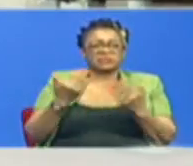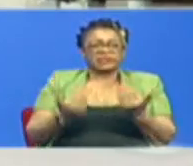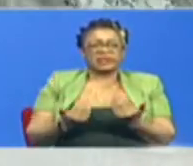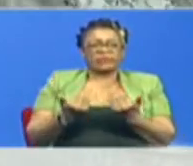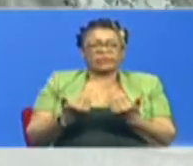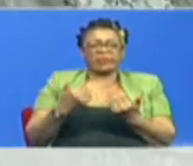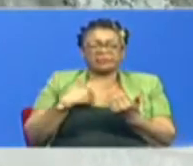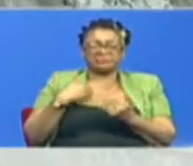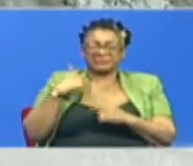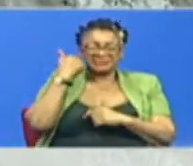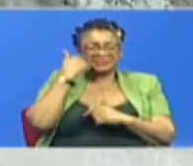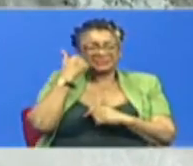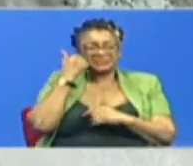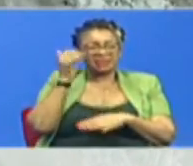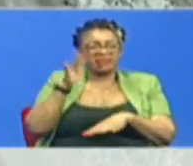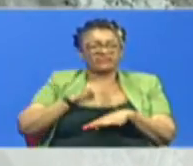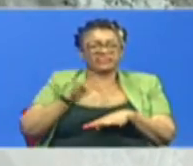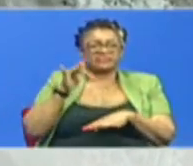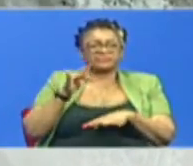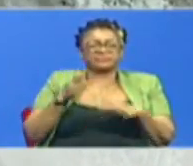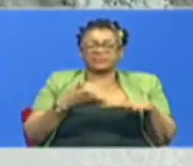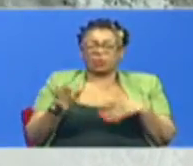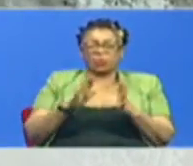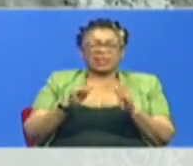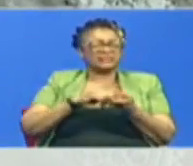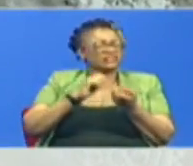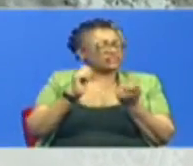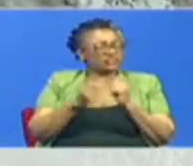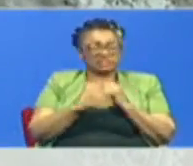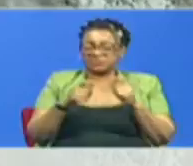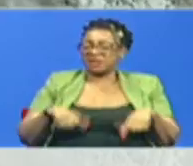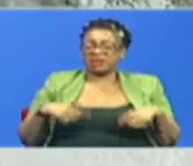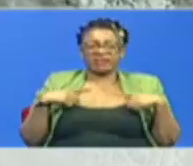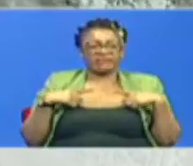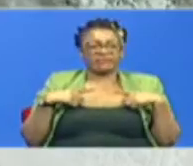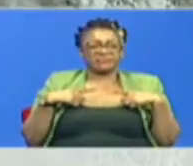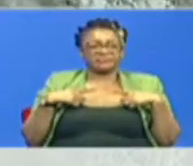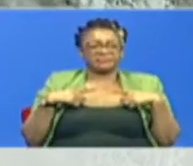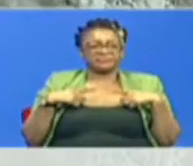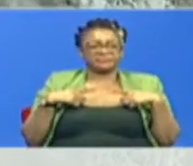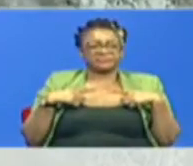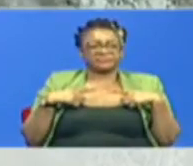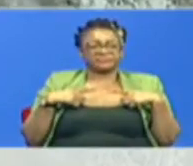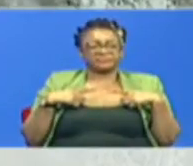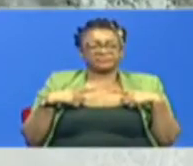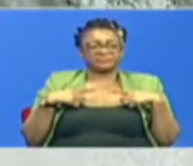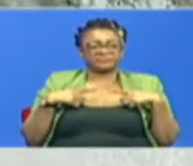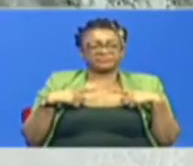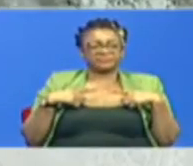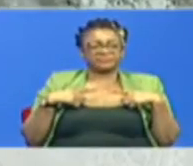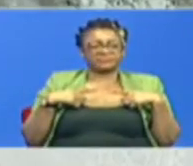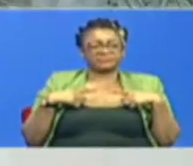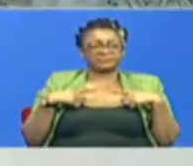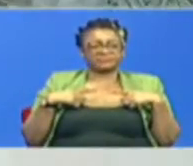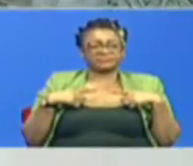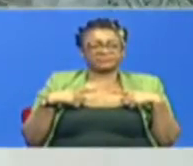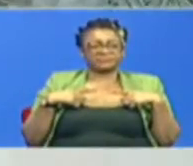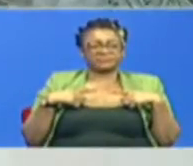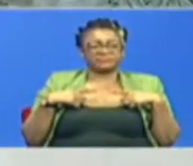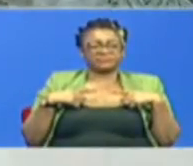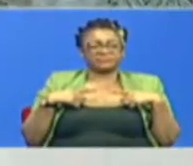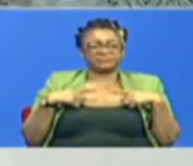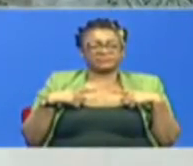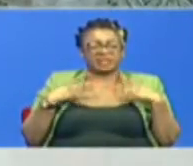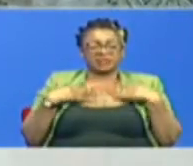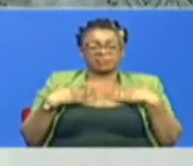ugonjwa imeniapekti na way that mpaka imebadilisha maumbile yangu. The body